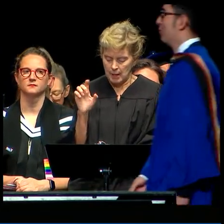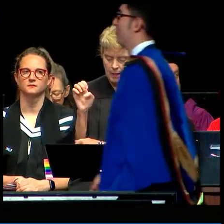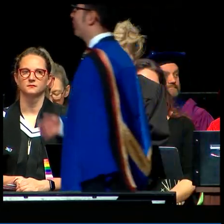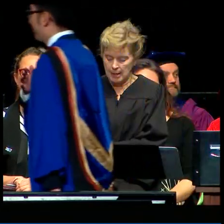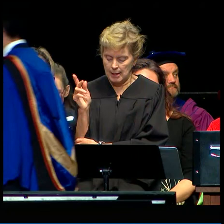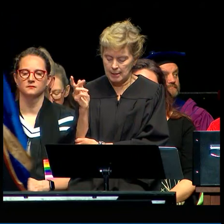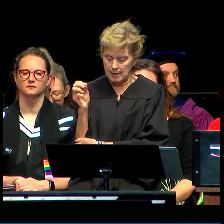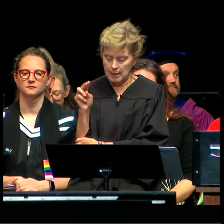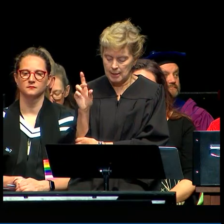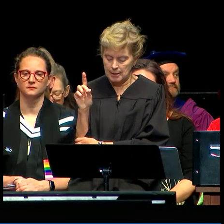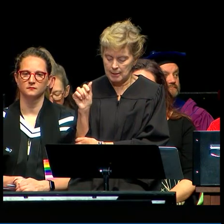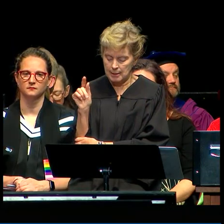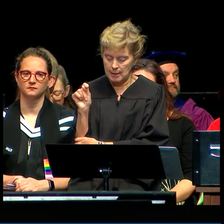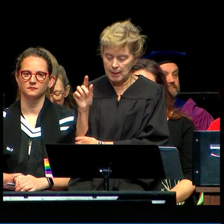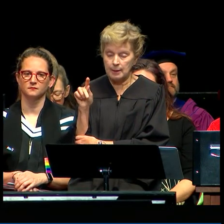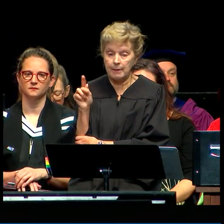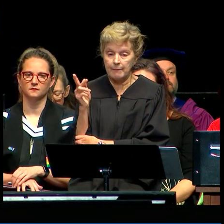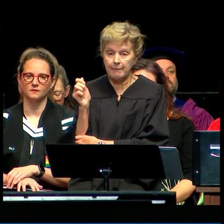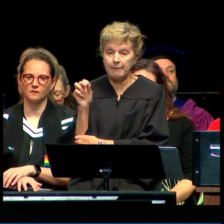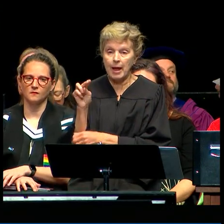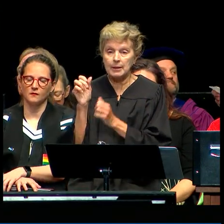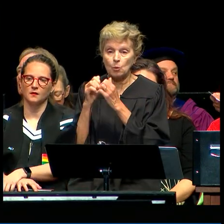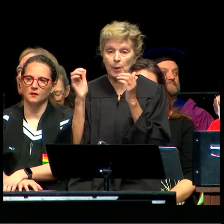Leighton Datfan, with distinction.